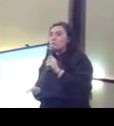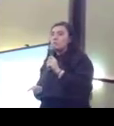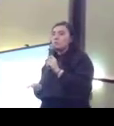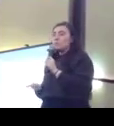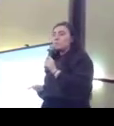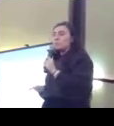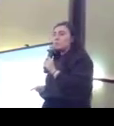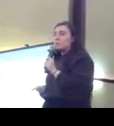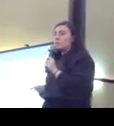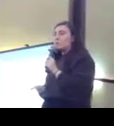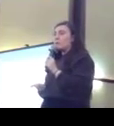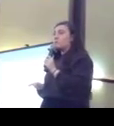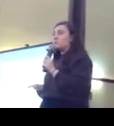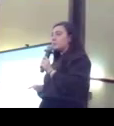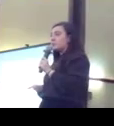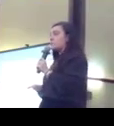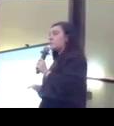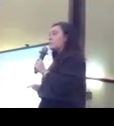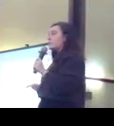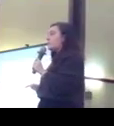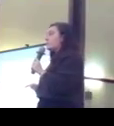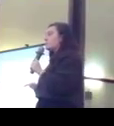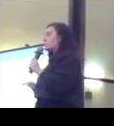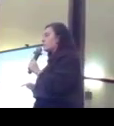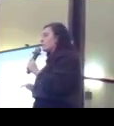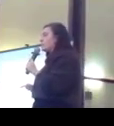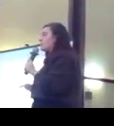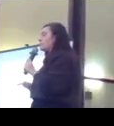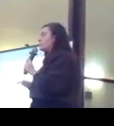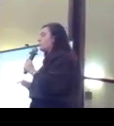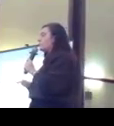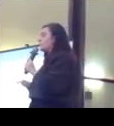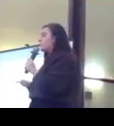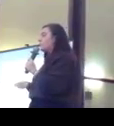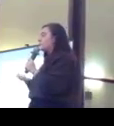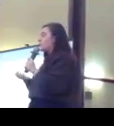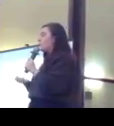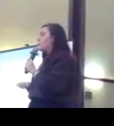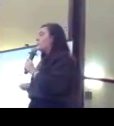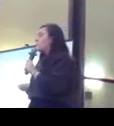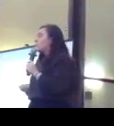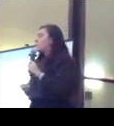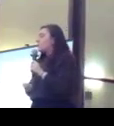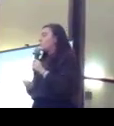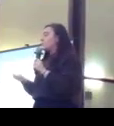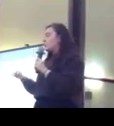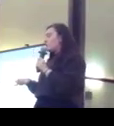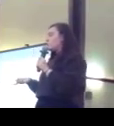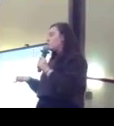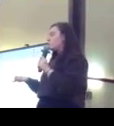rooted in the community. There's a number of historic landmarks in the district, to be celebrated and to be, lifted up. And